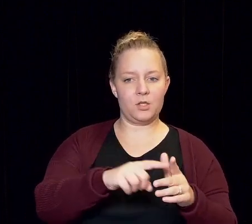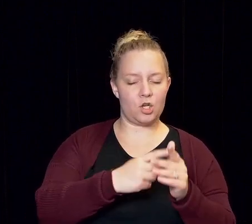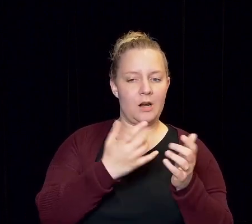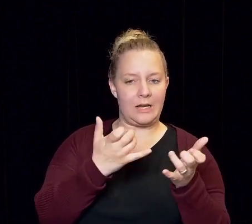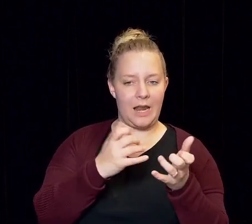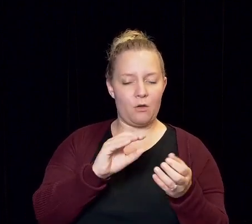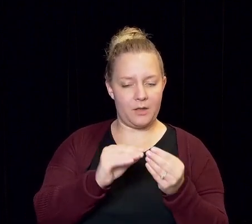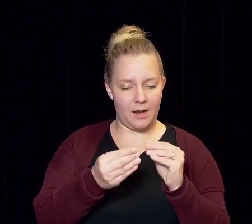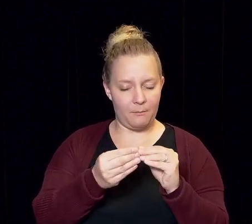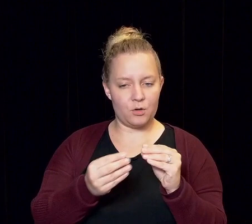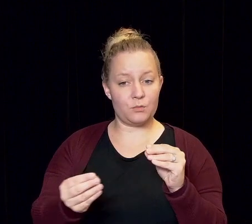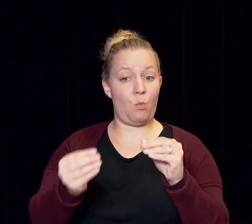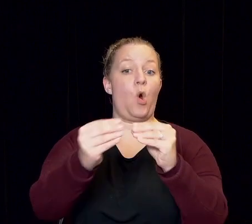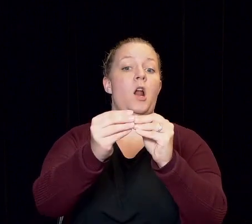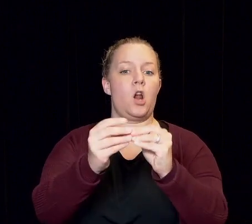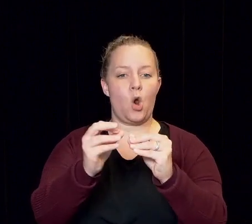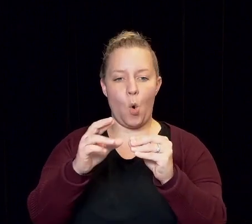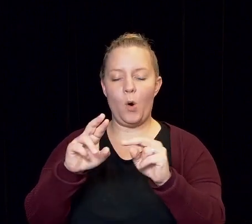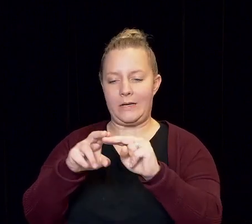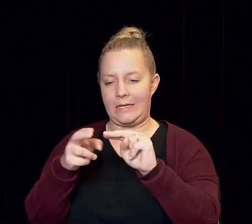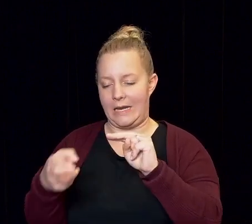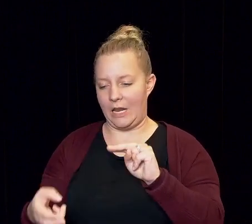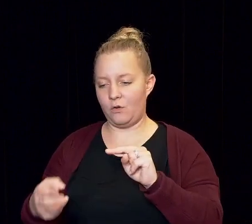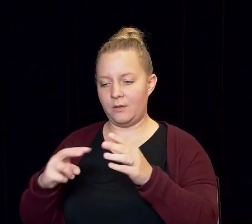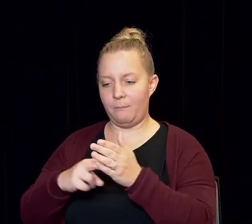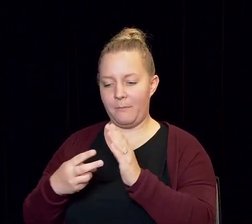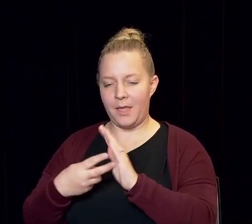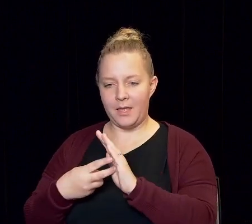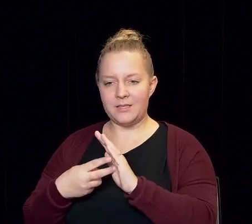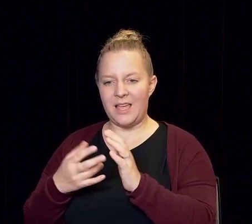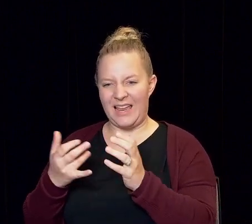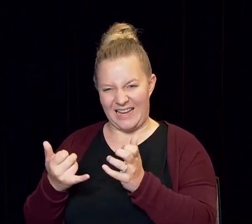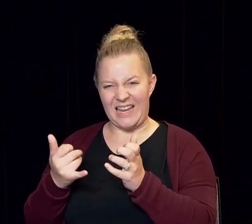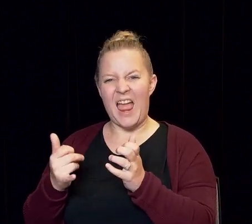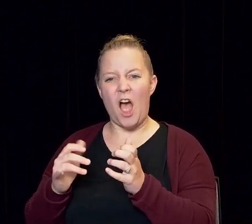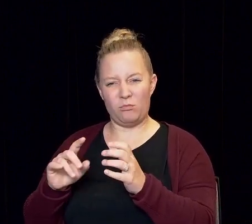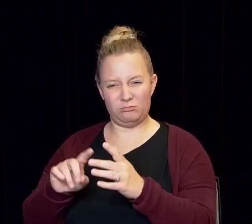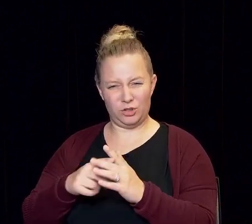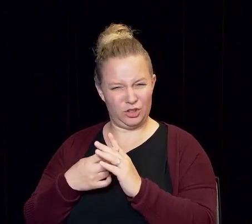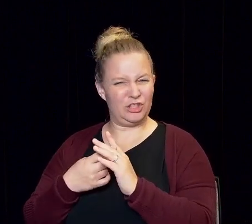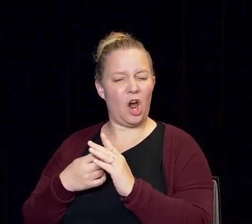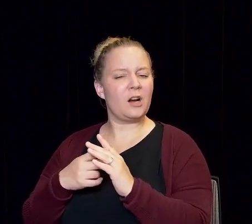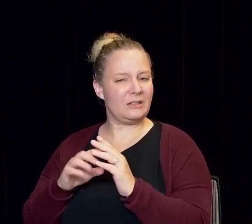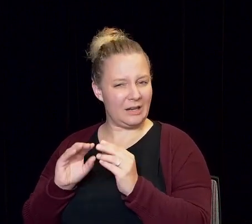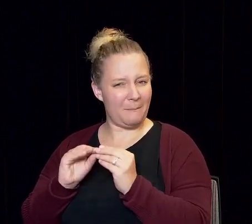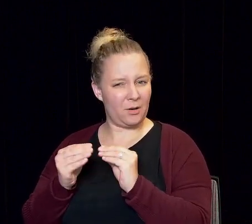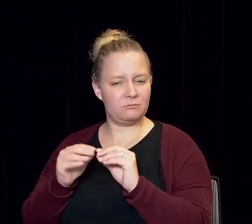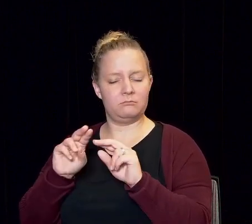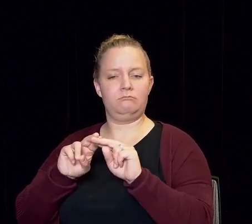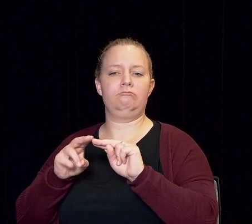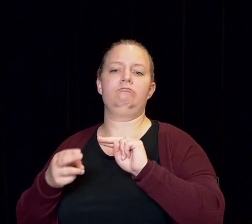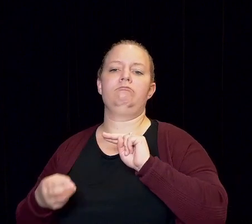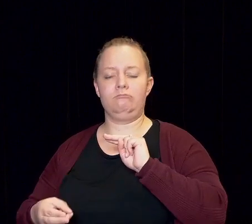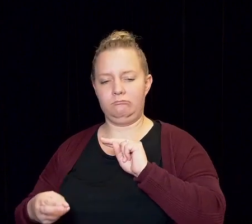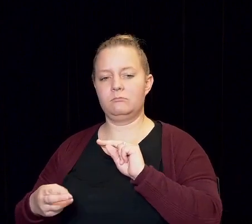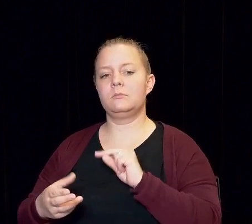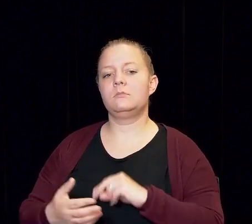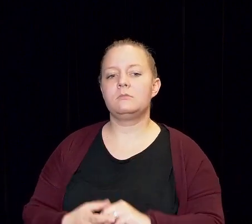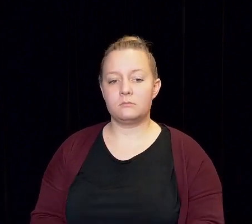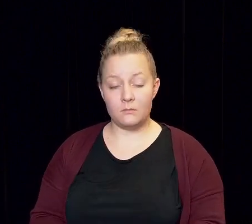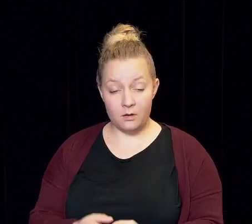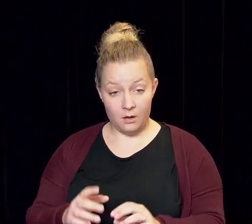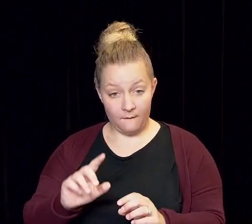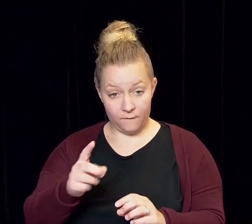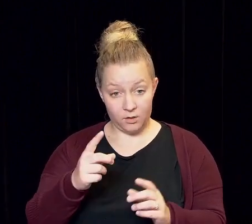higher. And decrease means from whatever it was originally, now the amount is lower. So first thing we're going to do is figure out our